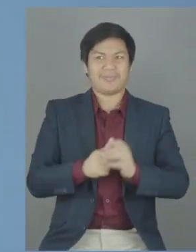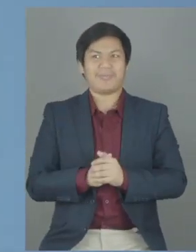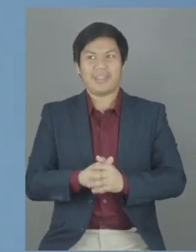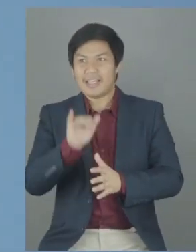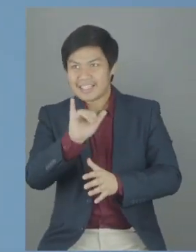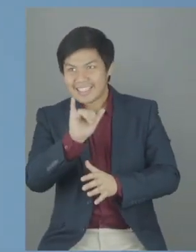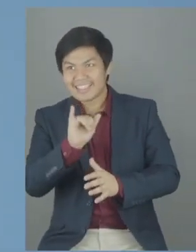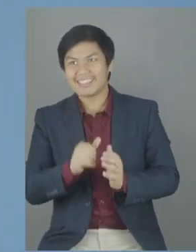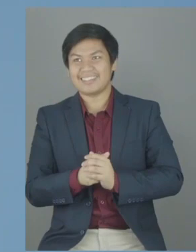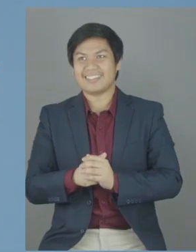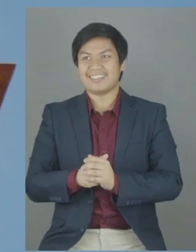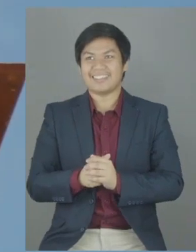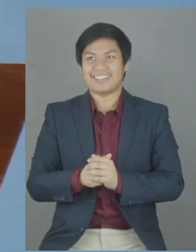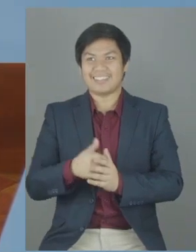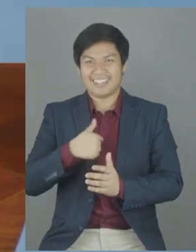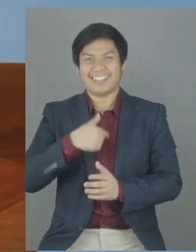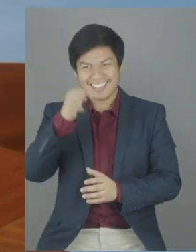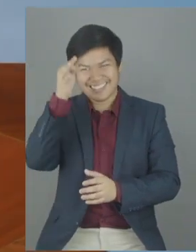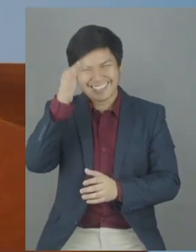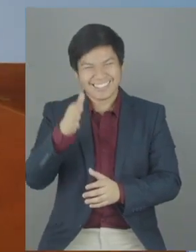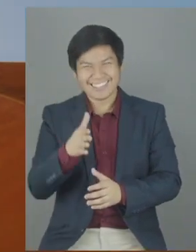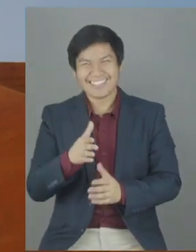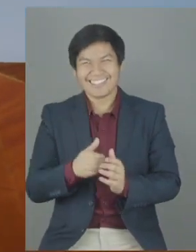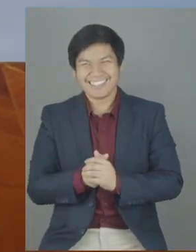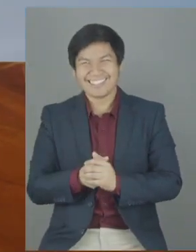Yes, I'm a pastor.